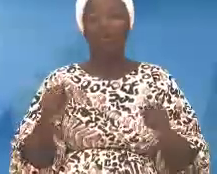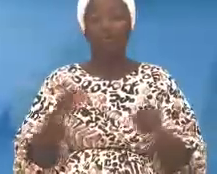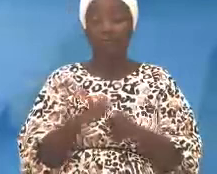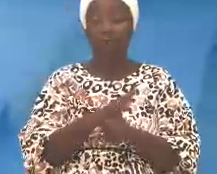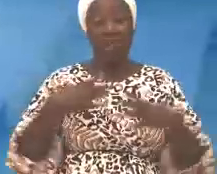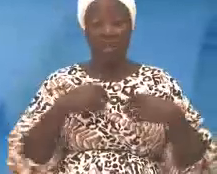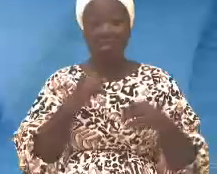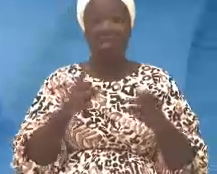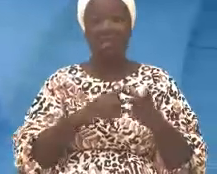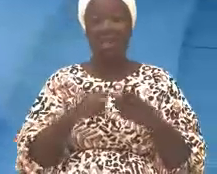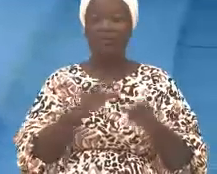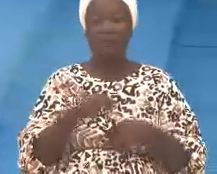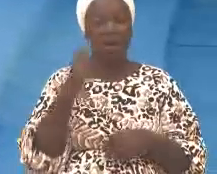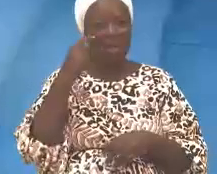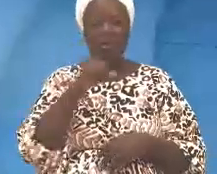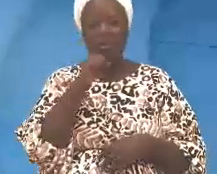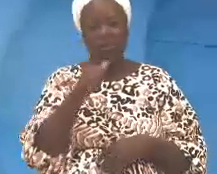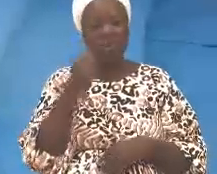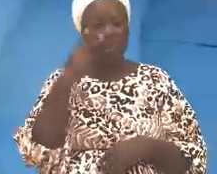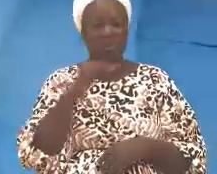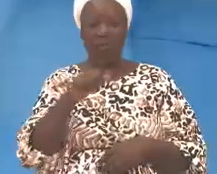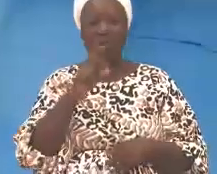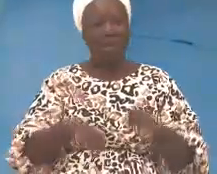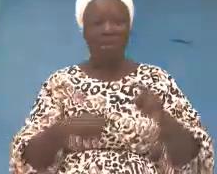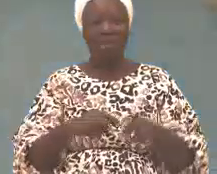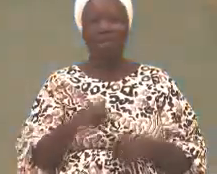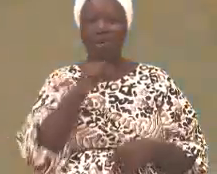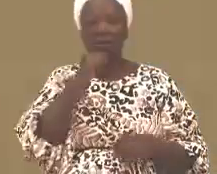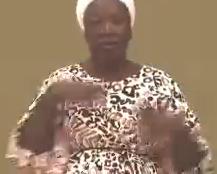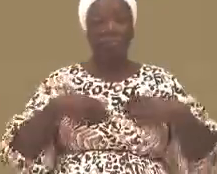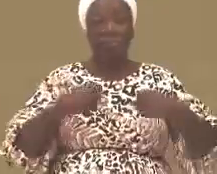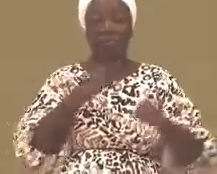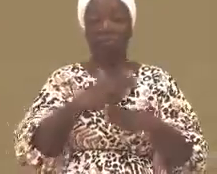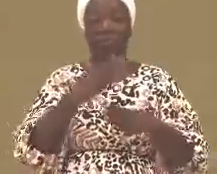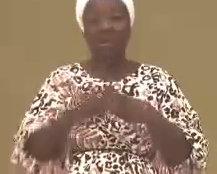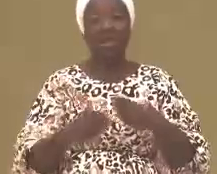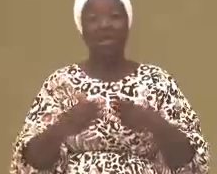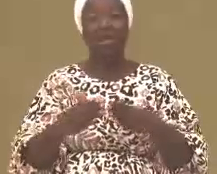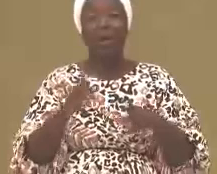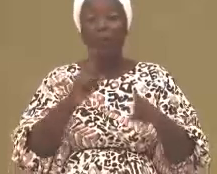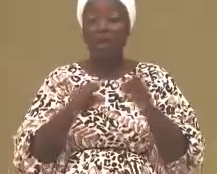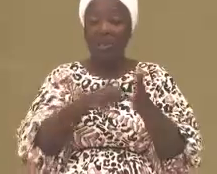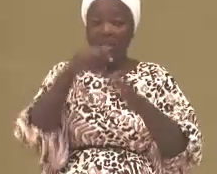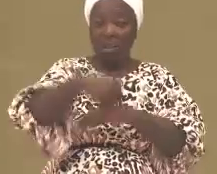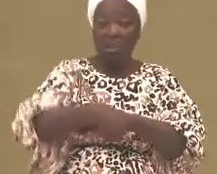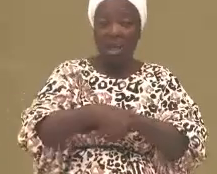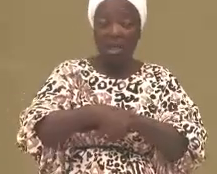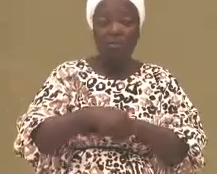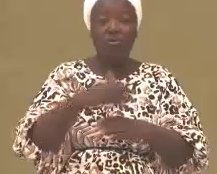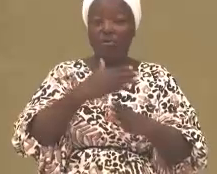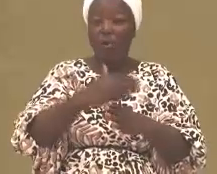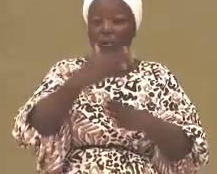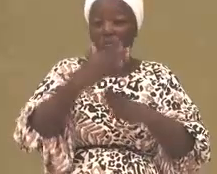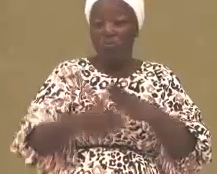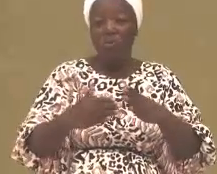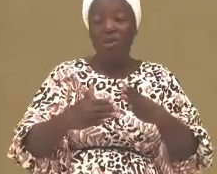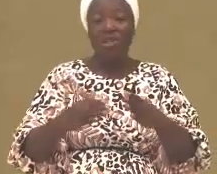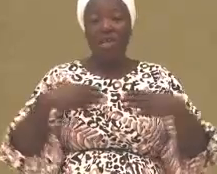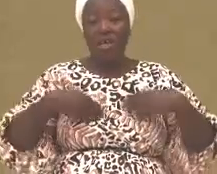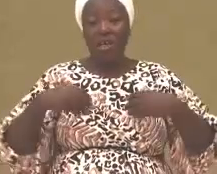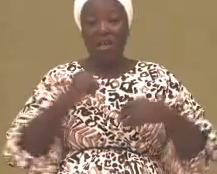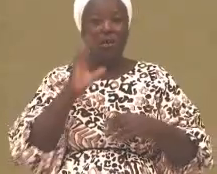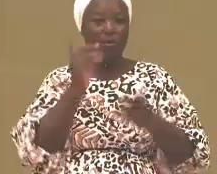are not whole. But tonight, wholeness will come to you. Every part of your body, every part of